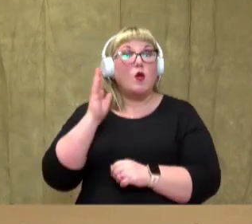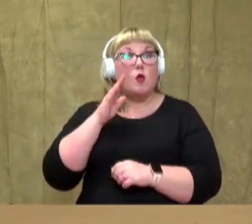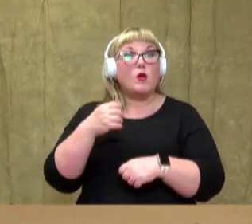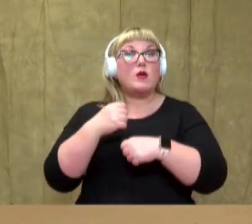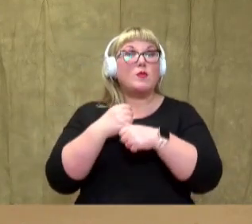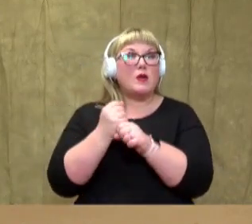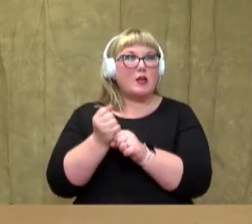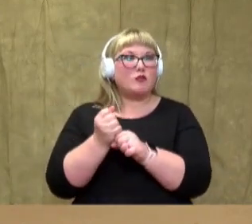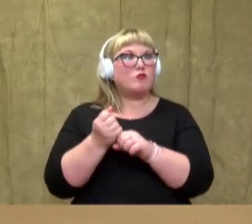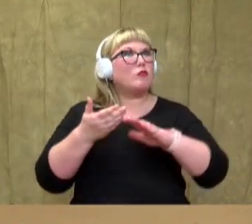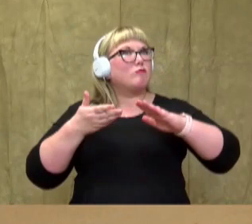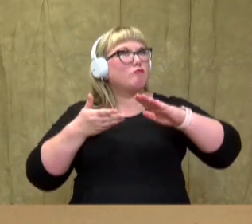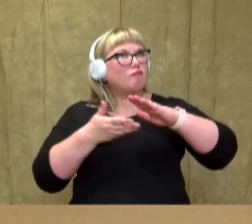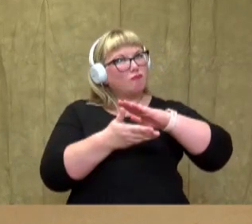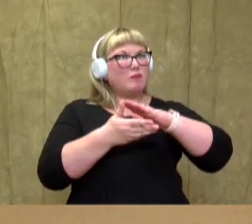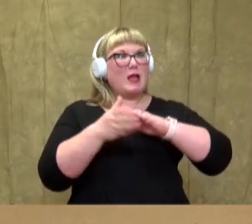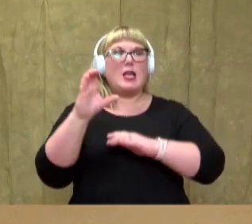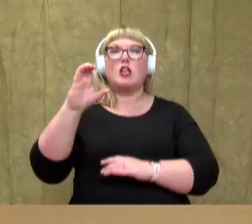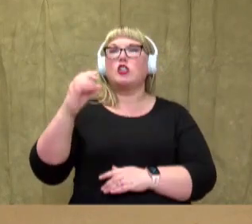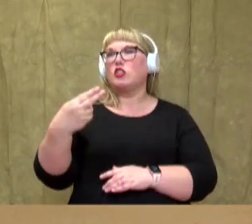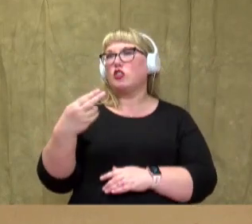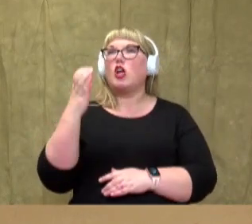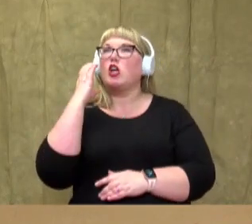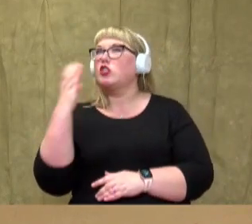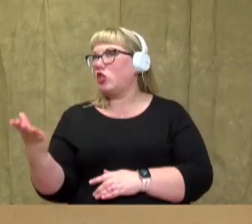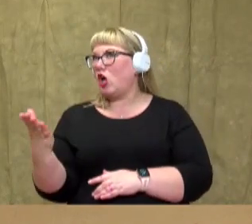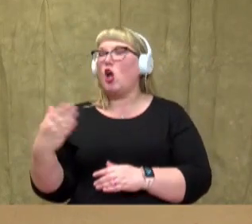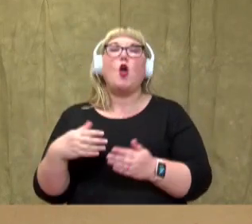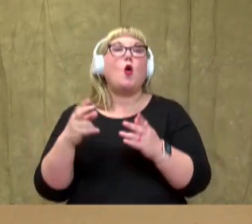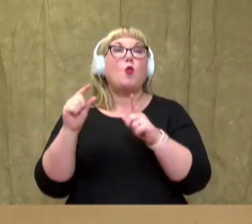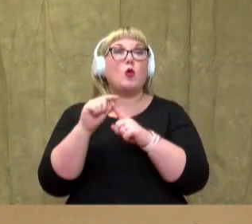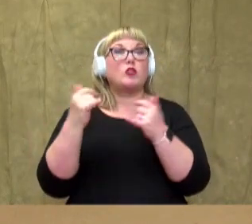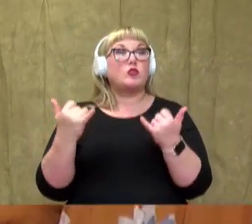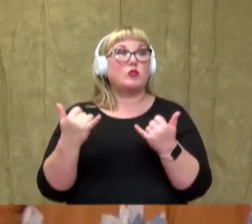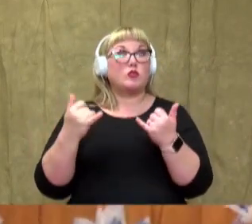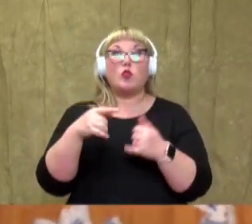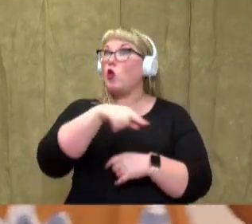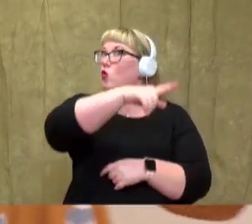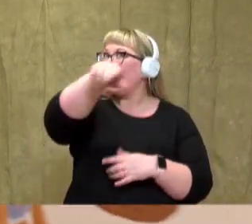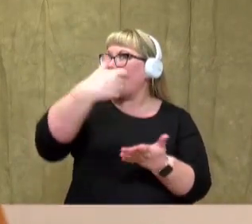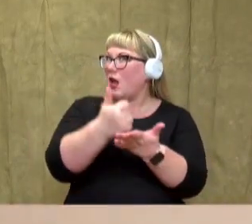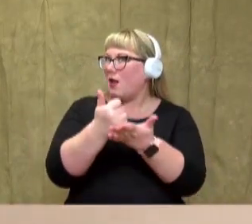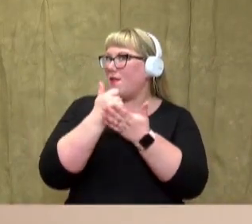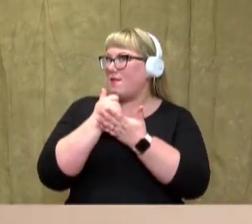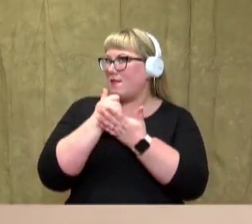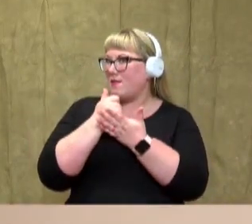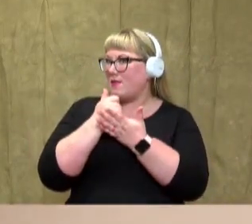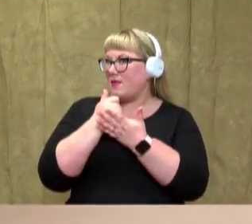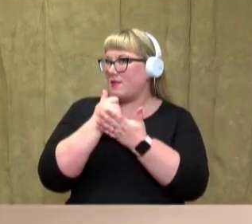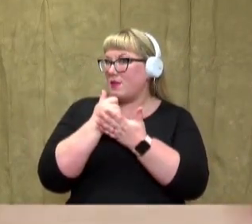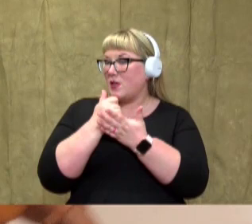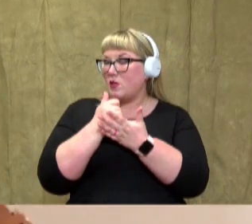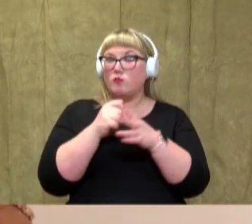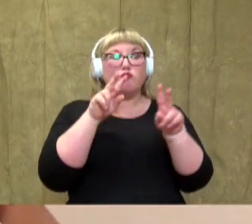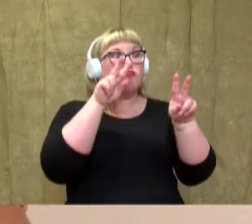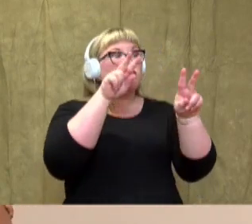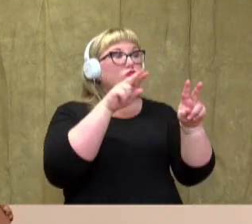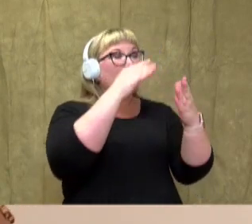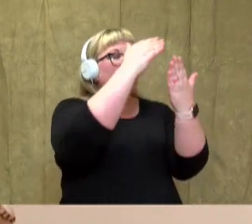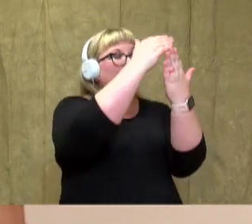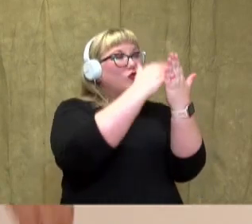make the perfect batch of ch words today. You all are going to help me follow our recipe and